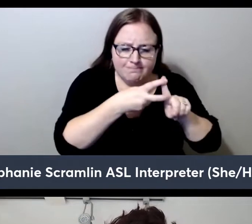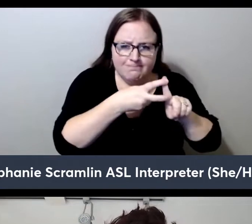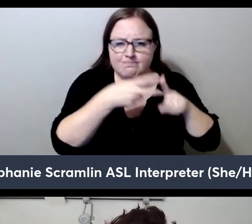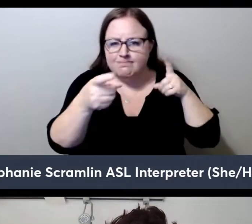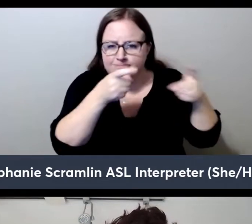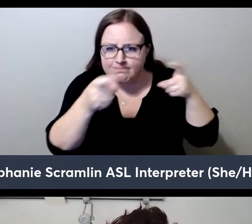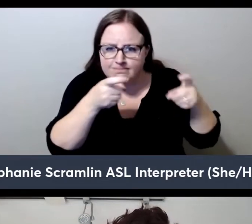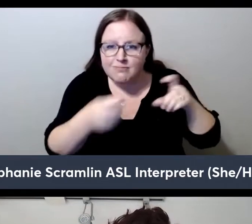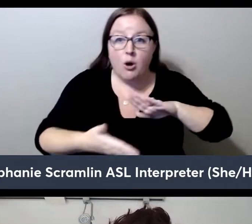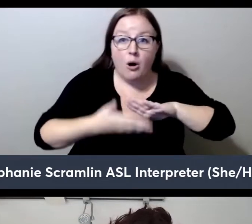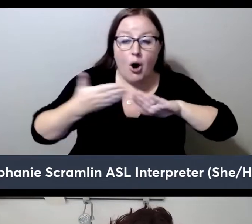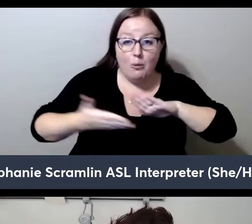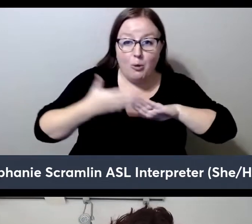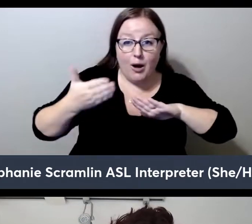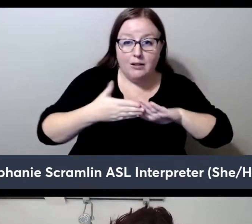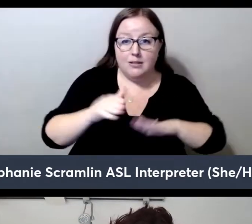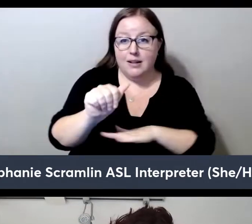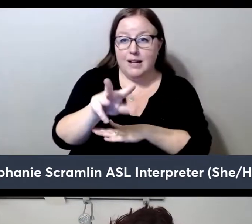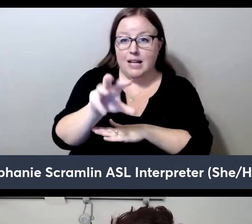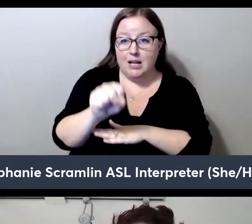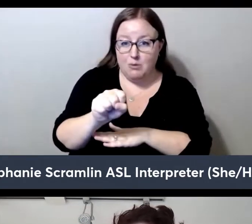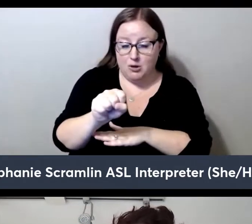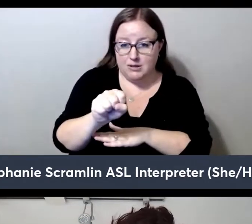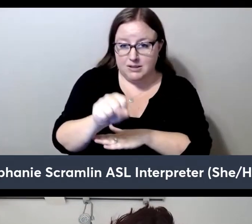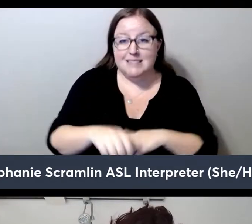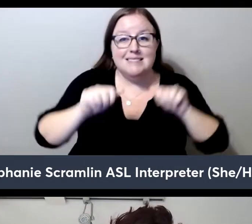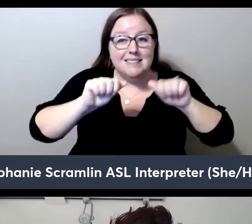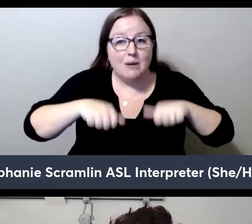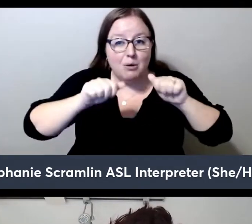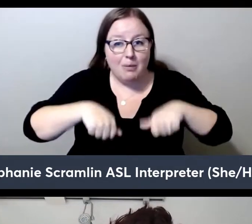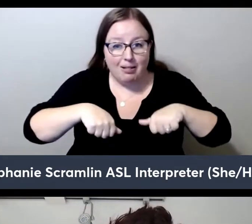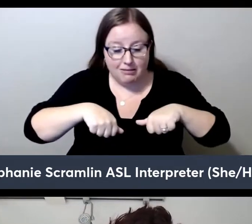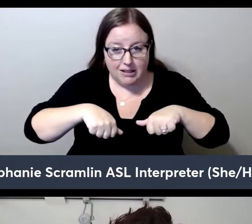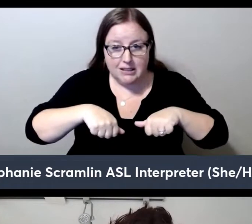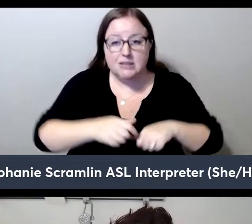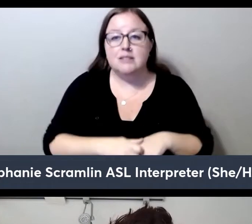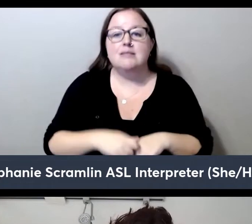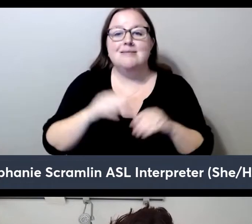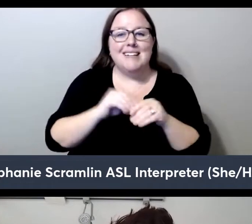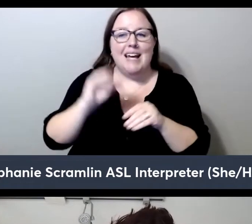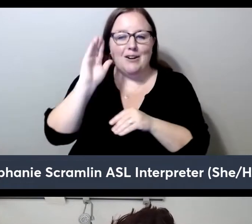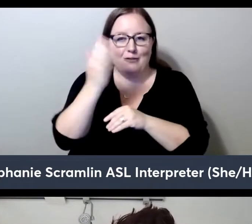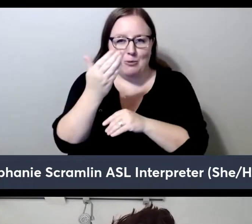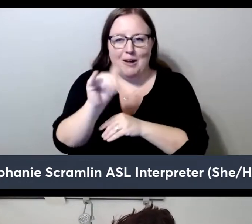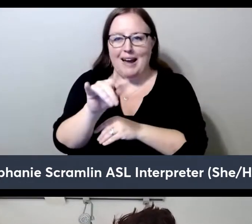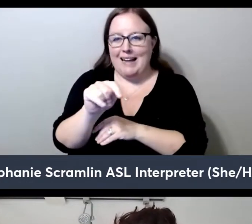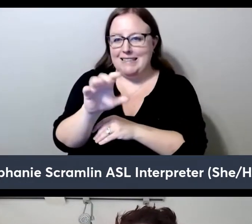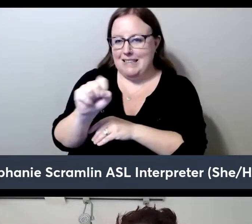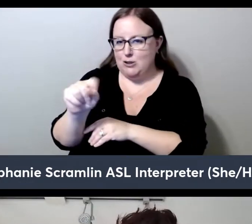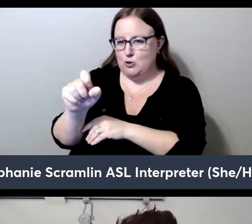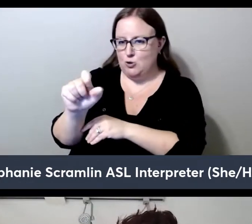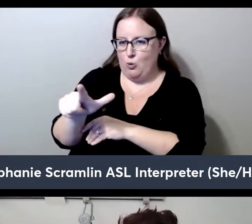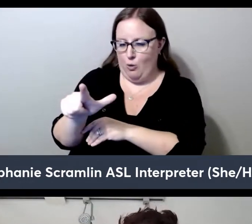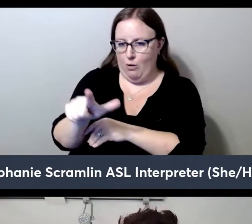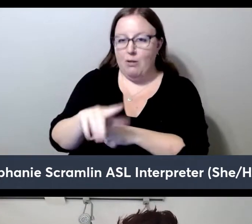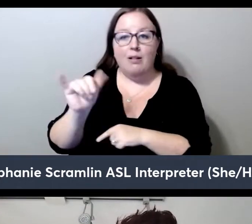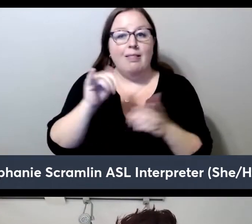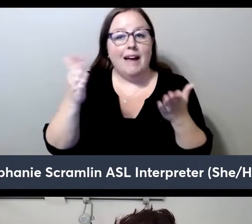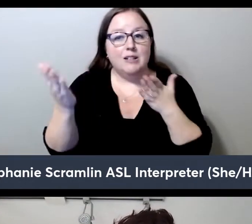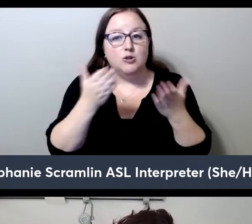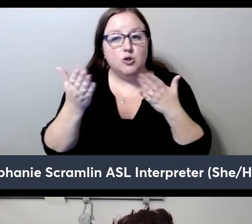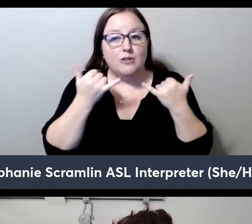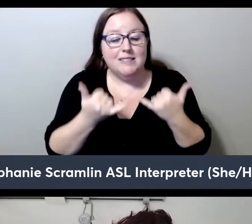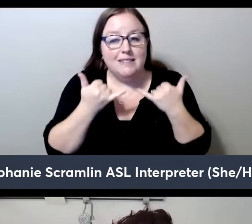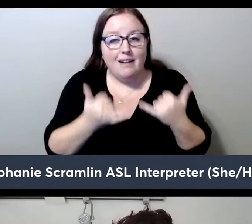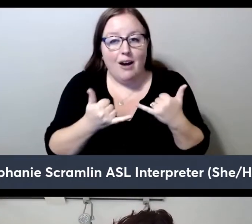operate AWS resources and capabilities in their familiar ITSM tooling, such as